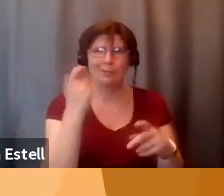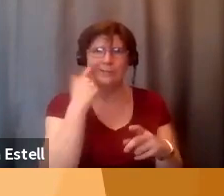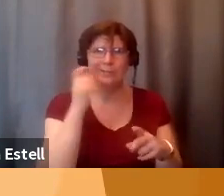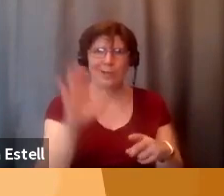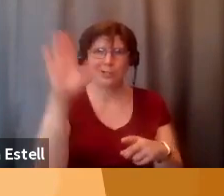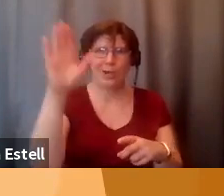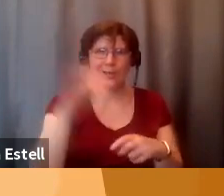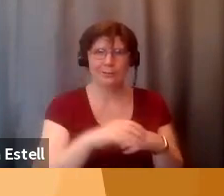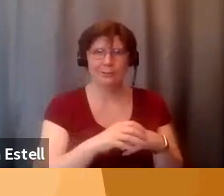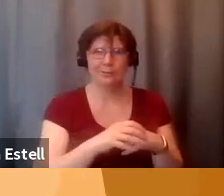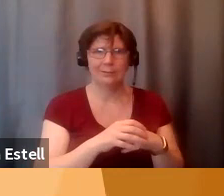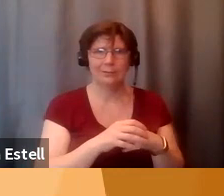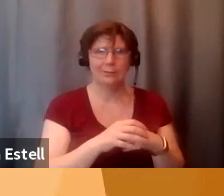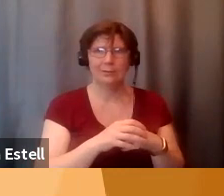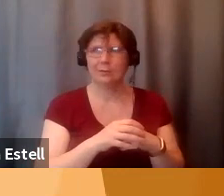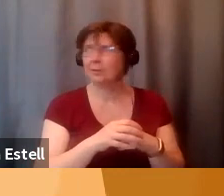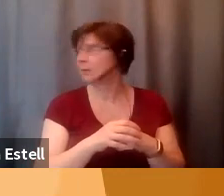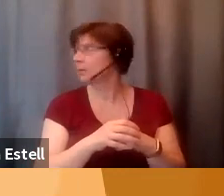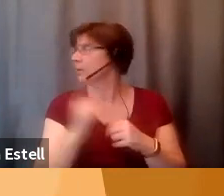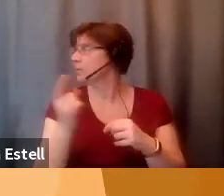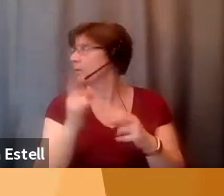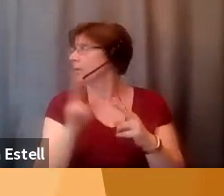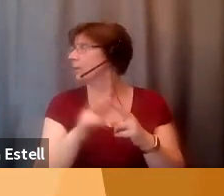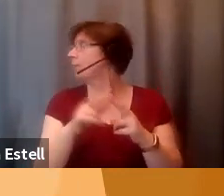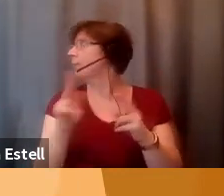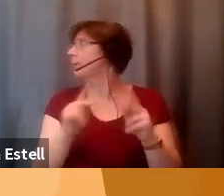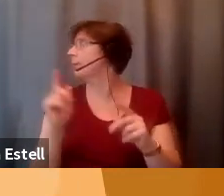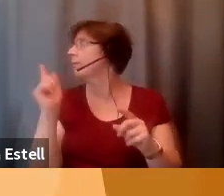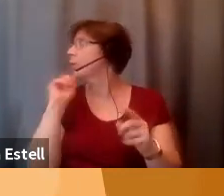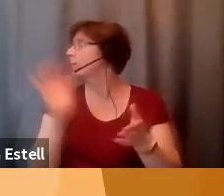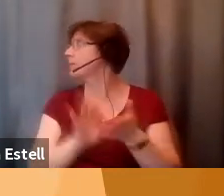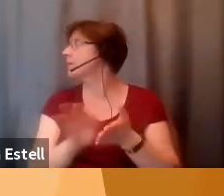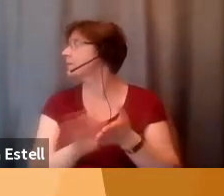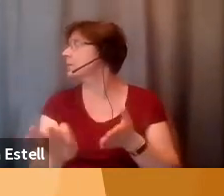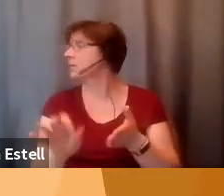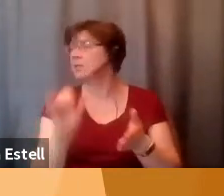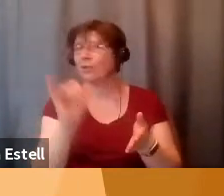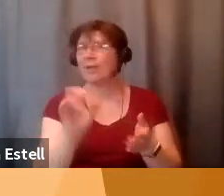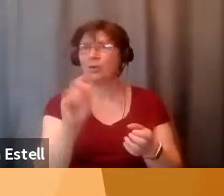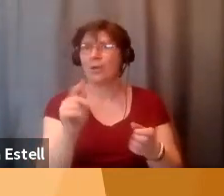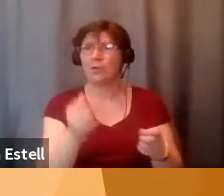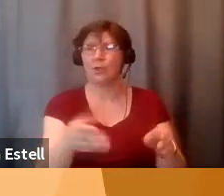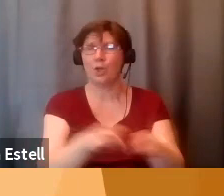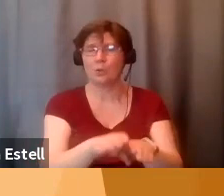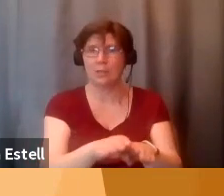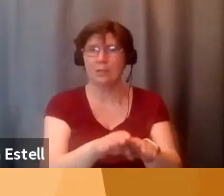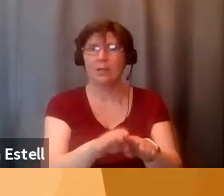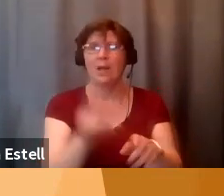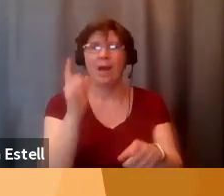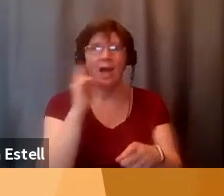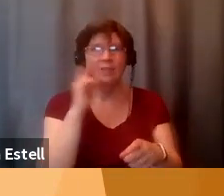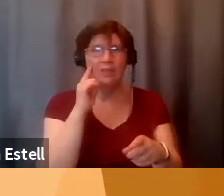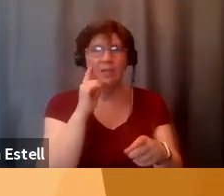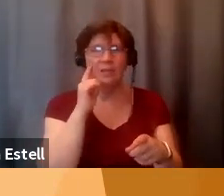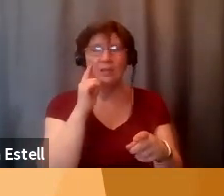hand. Okay. So only a couple people have heard of the census. So that's okay. You can close it. Then I think if you could